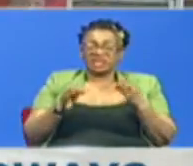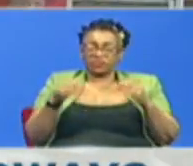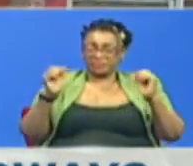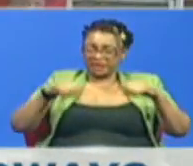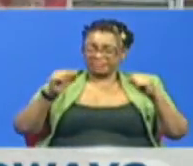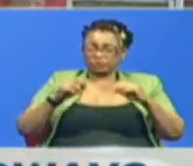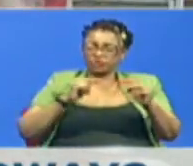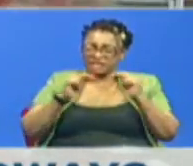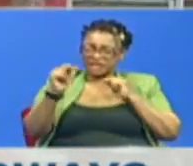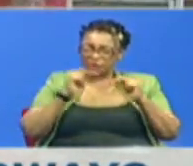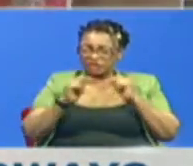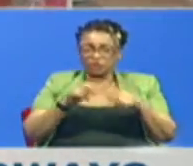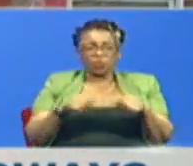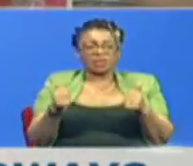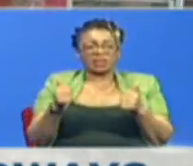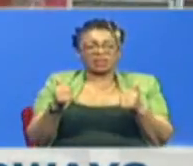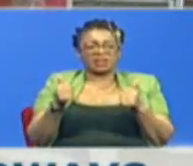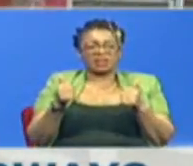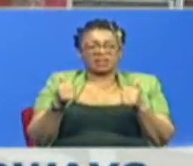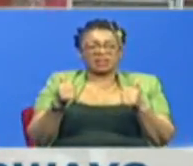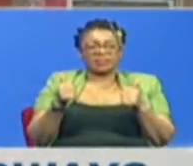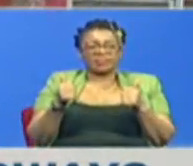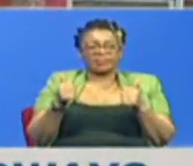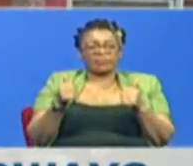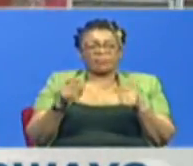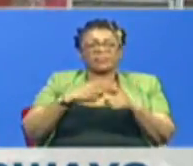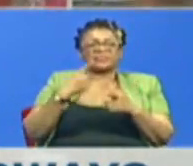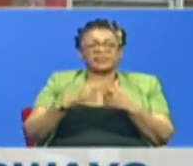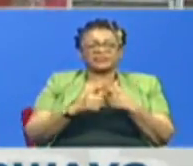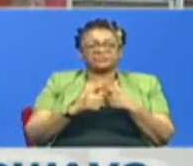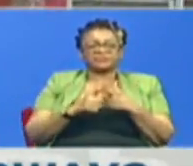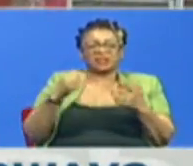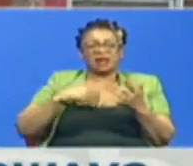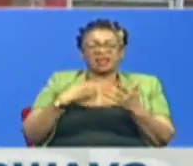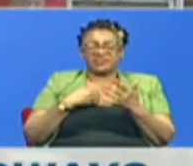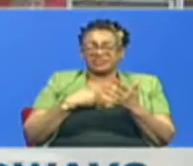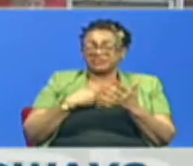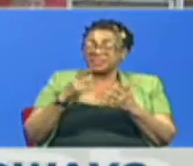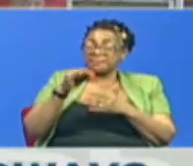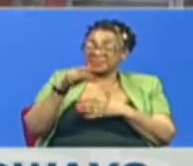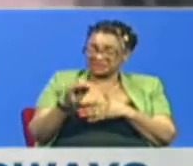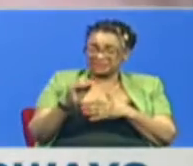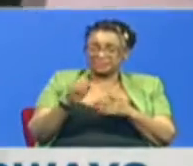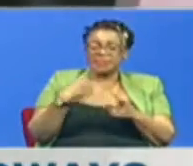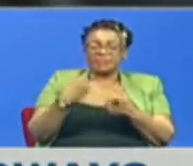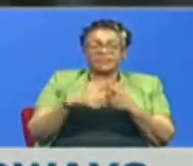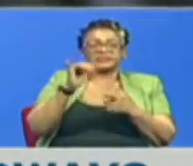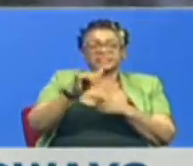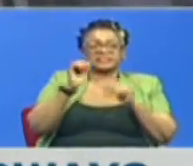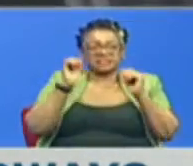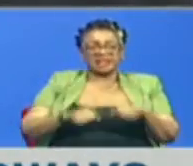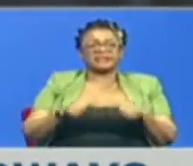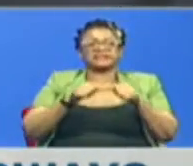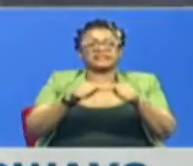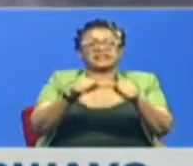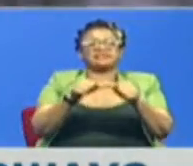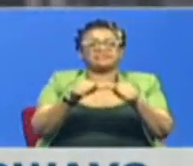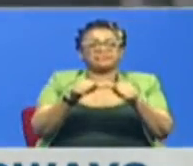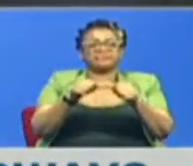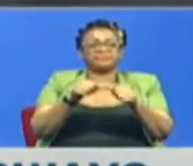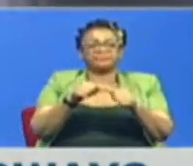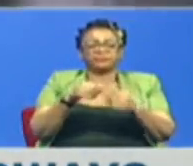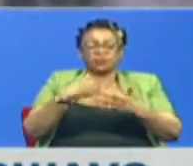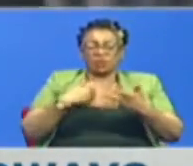renegotiate the leases they entered into in the past life, and they're likely to succeed. The airline resumes local